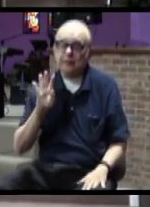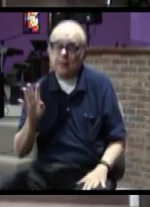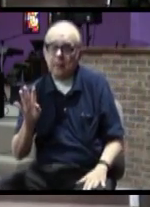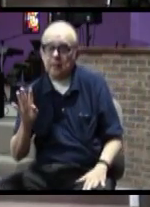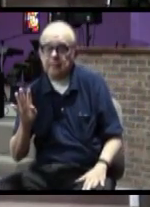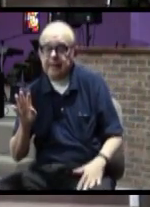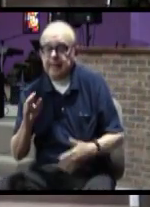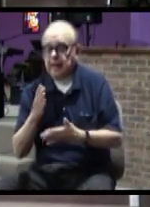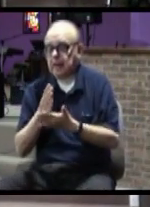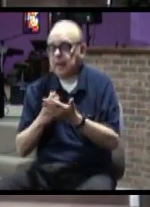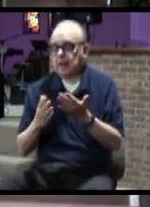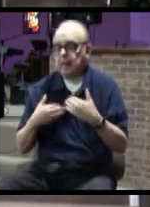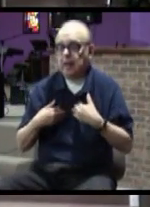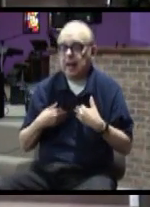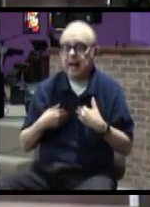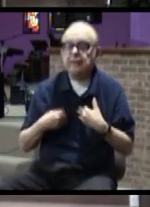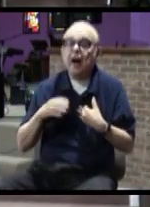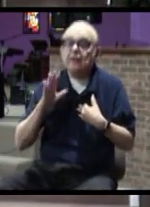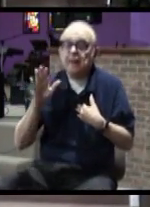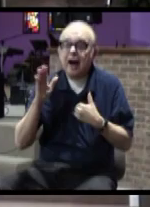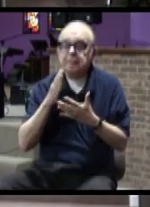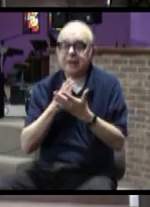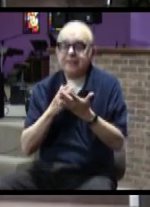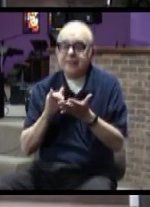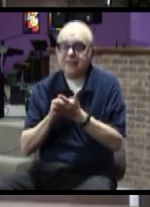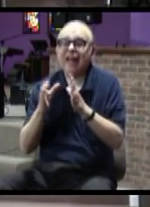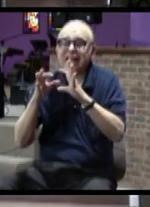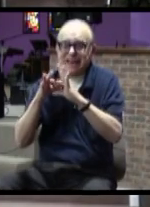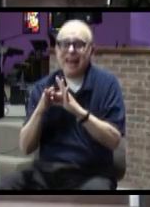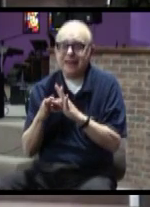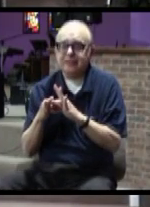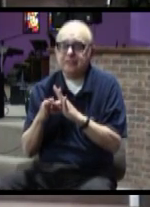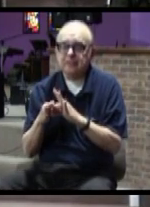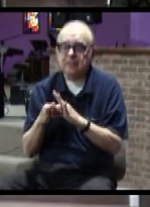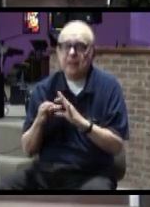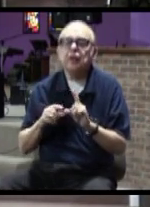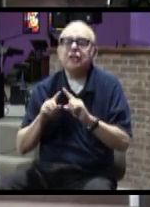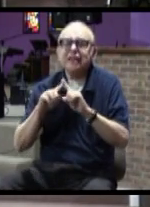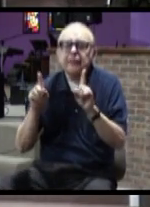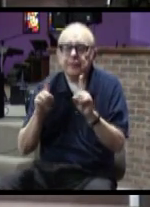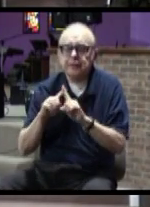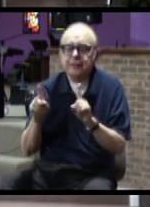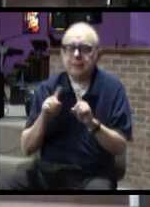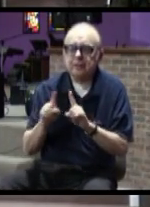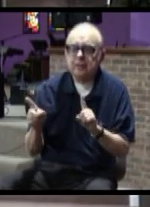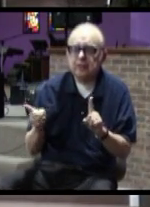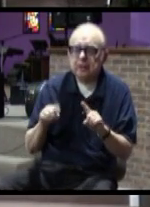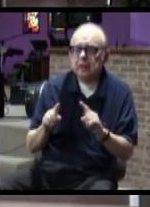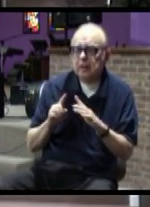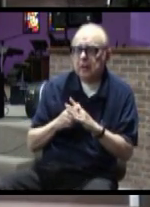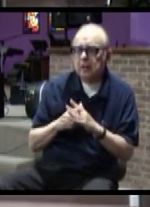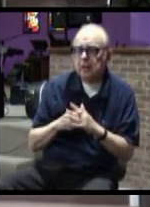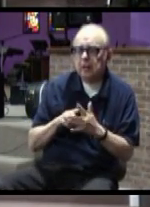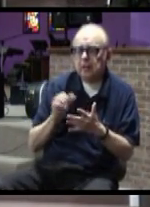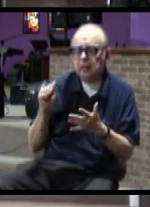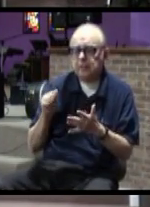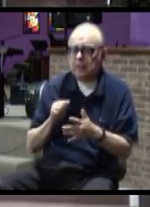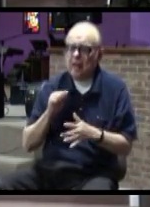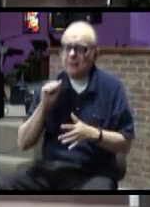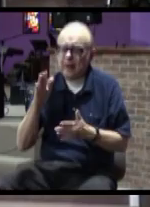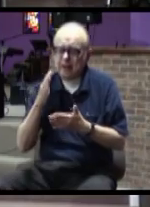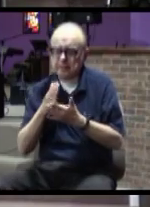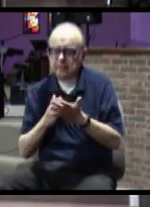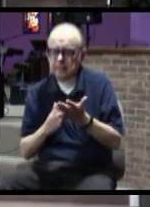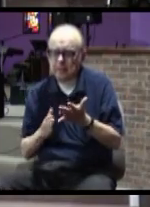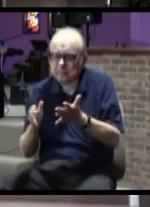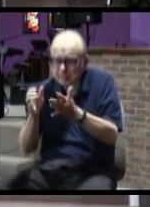may have four, and some may even have five. They have different. And so when you start